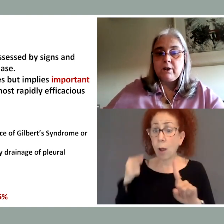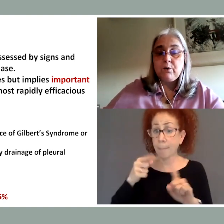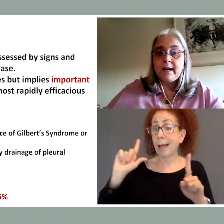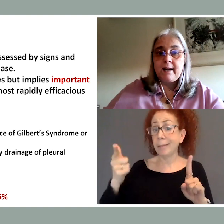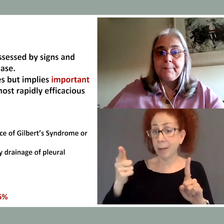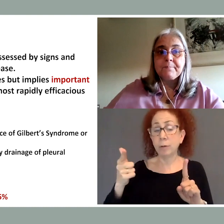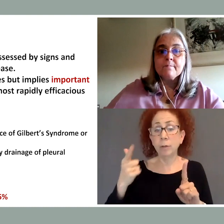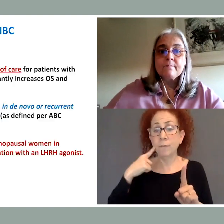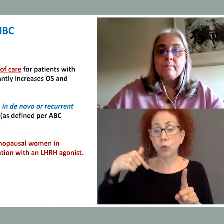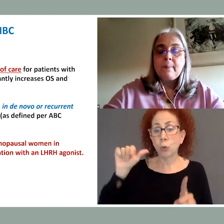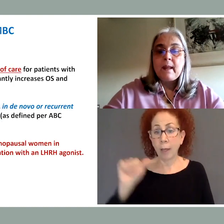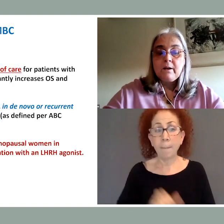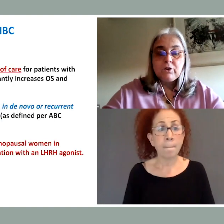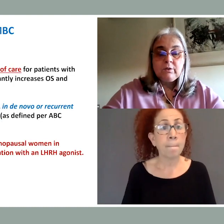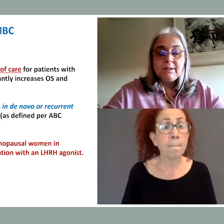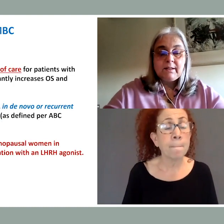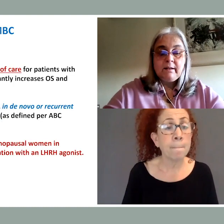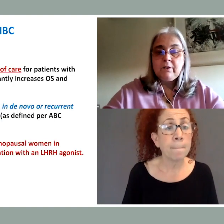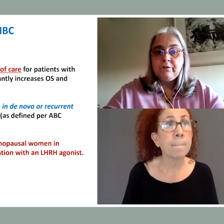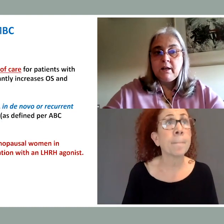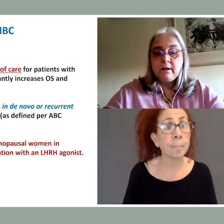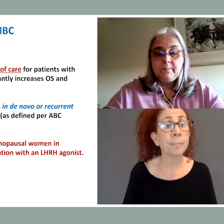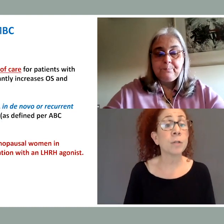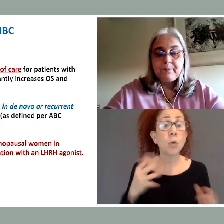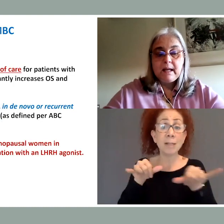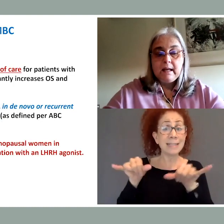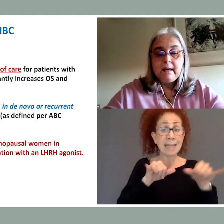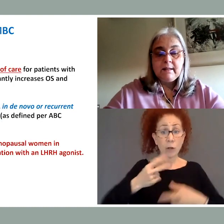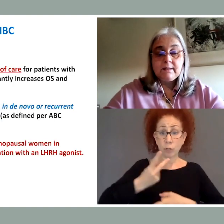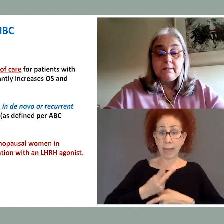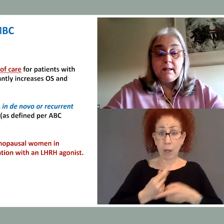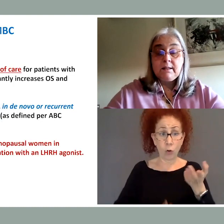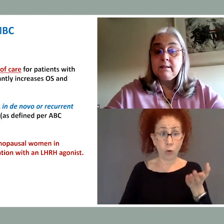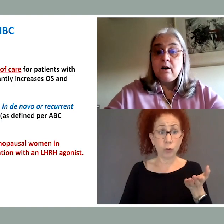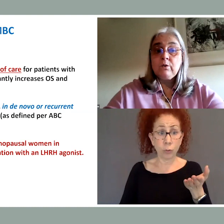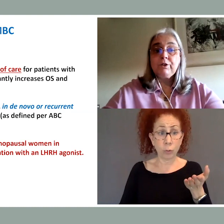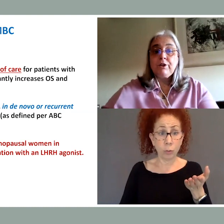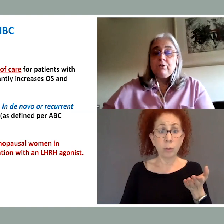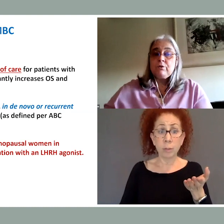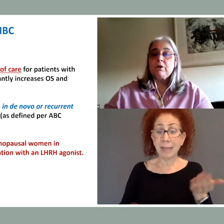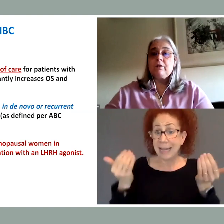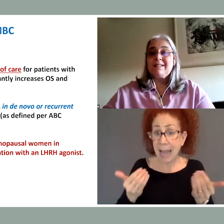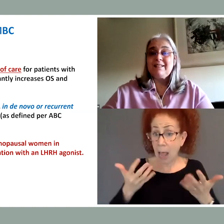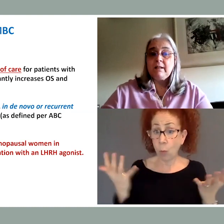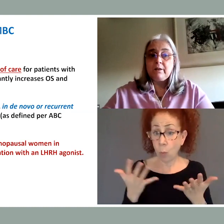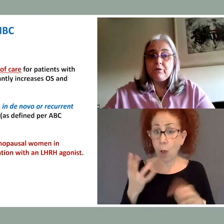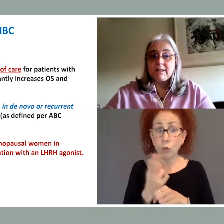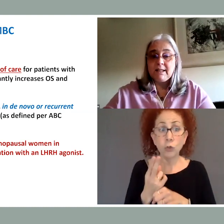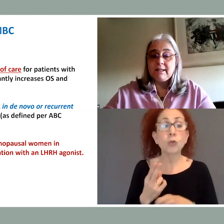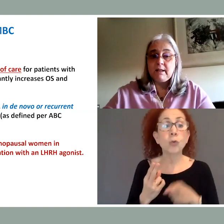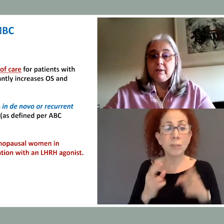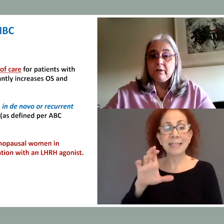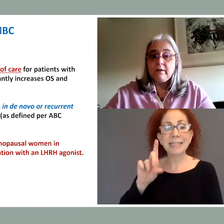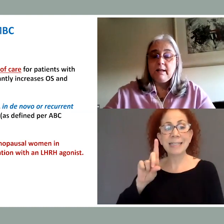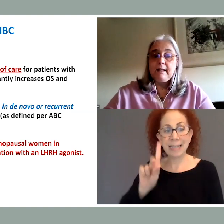the Q&A. So the standard of care is now the use of a